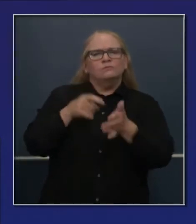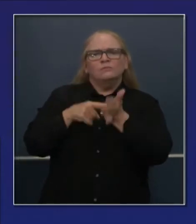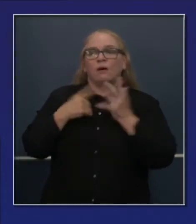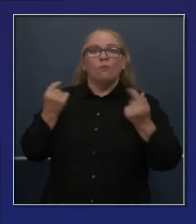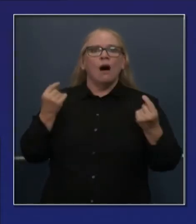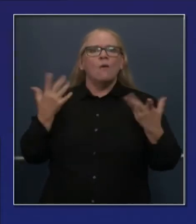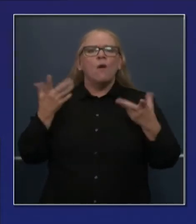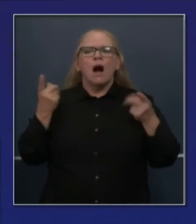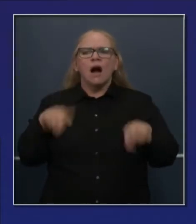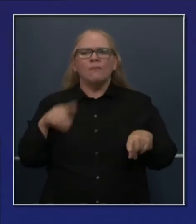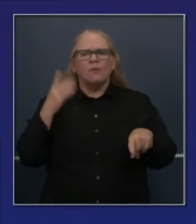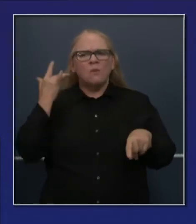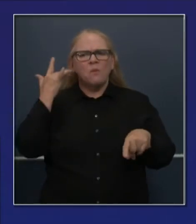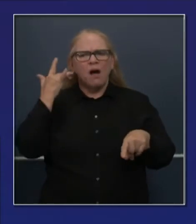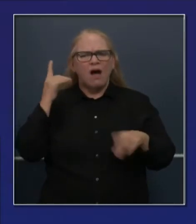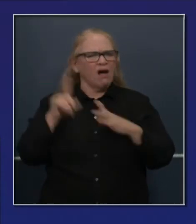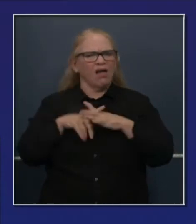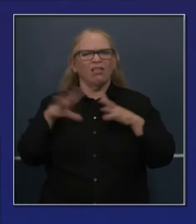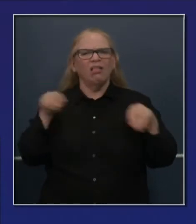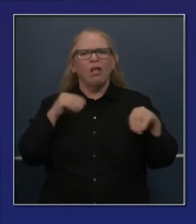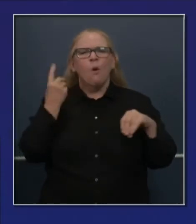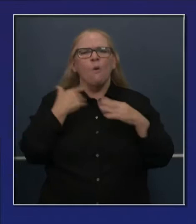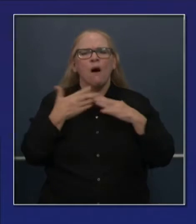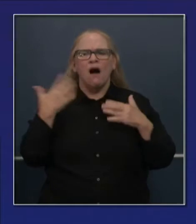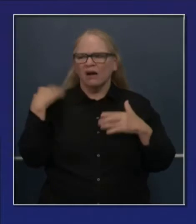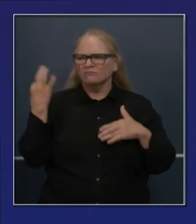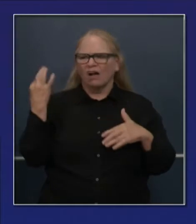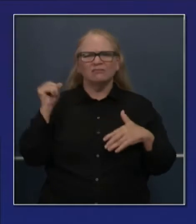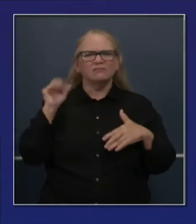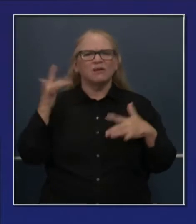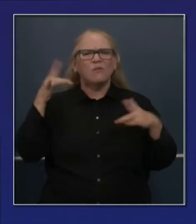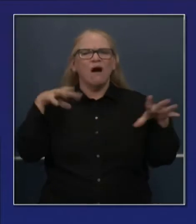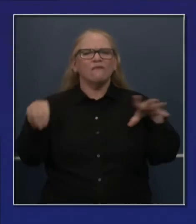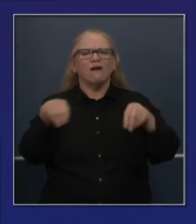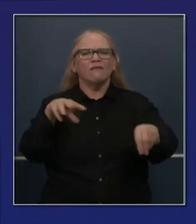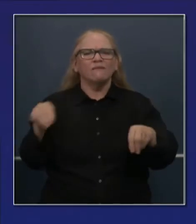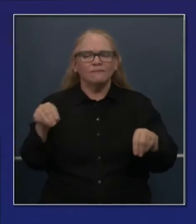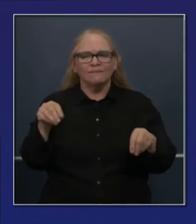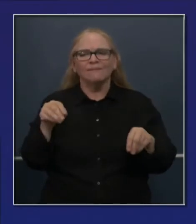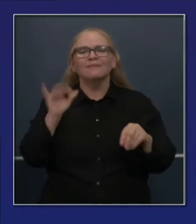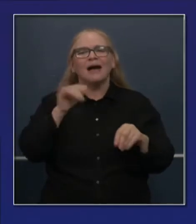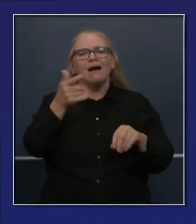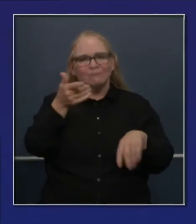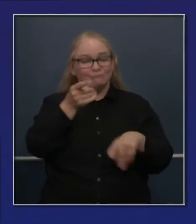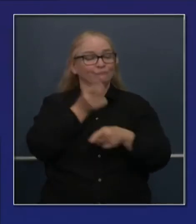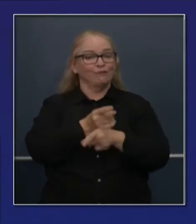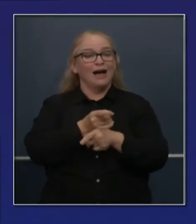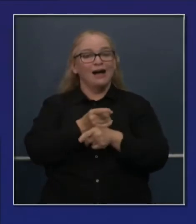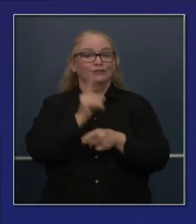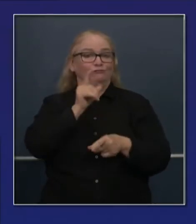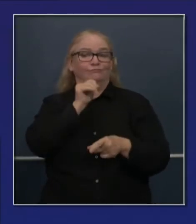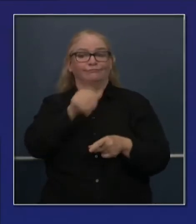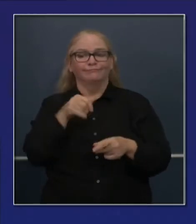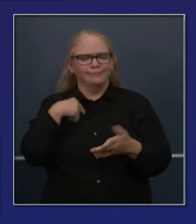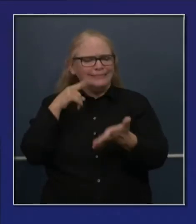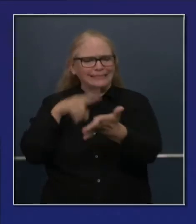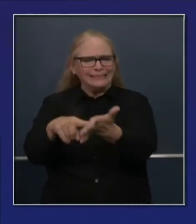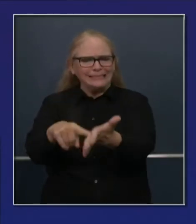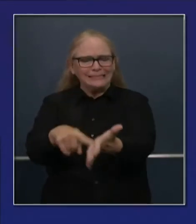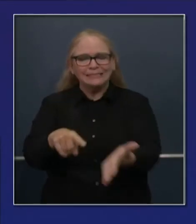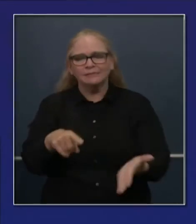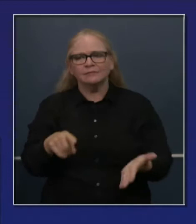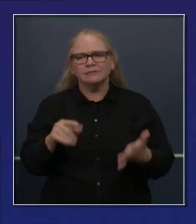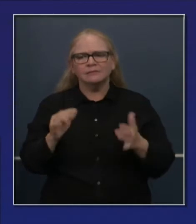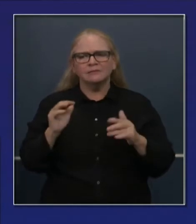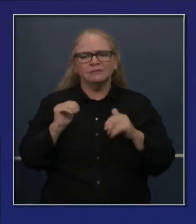the implications of what this means to the future. And that's exactly what we've initiated over the course of the last 48 hours, to understand